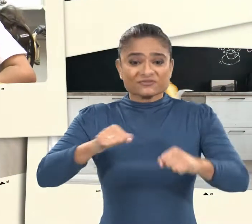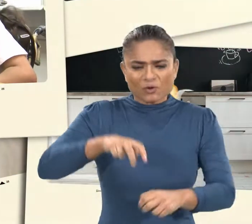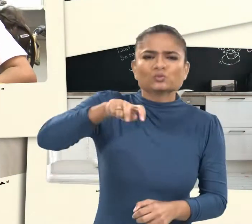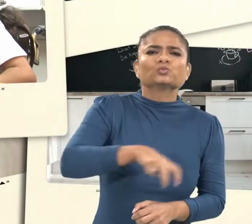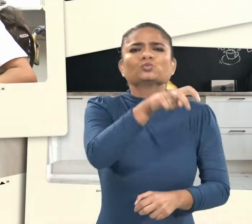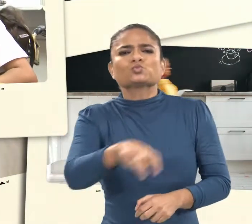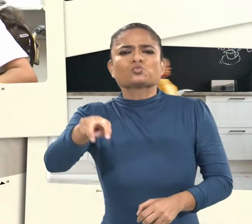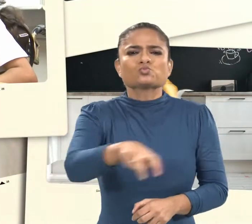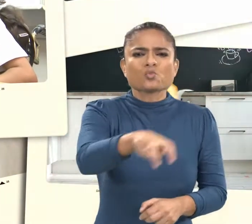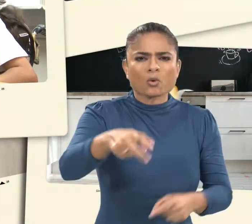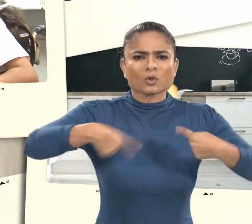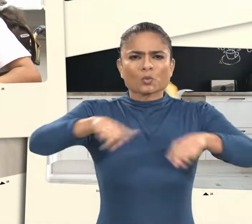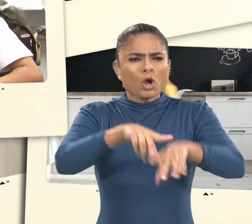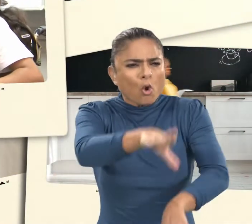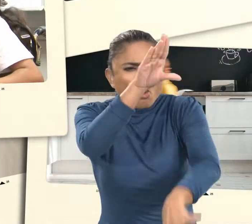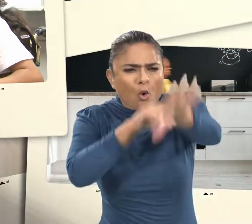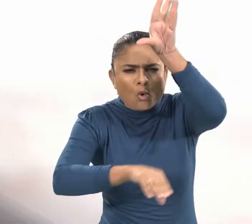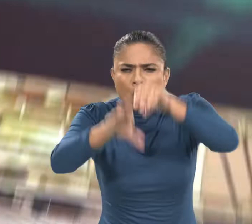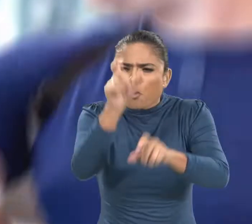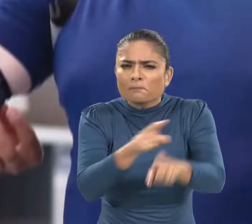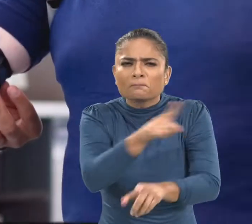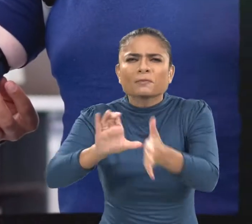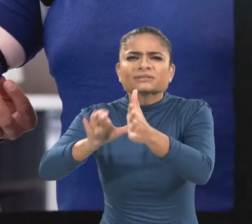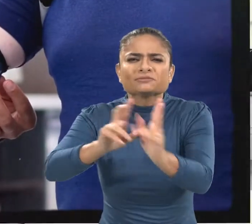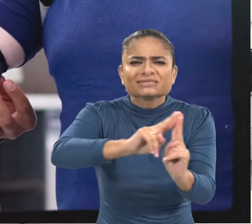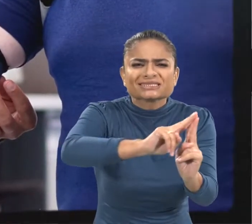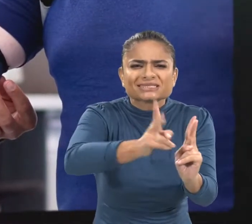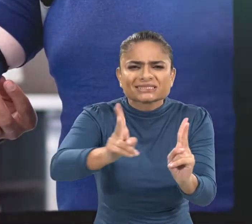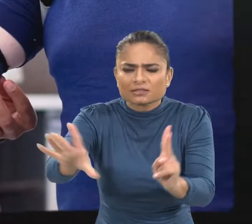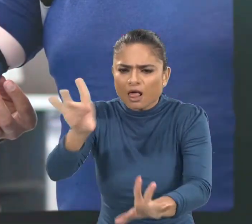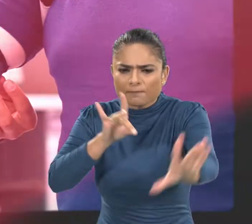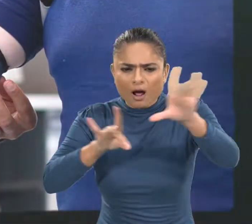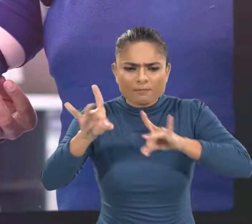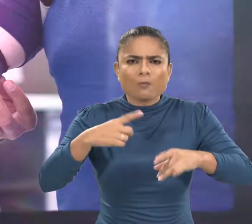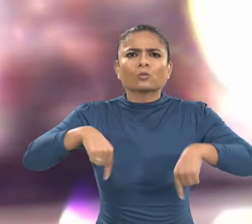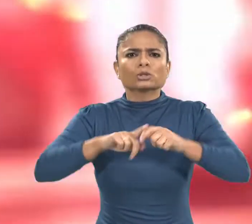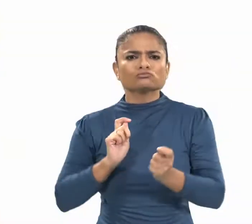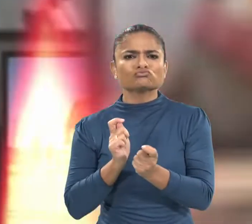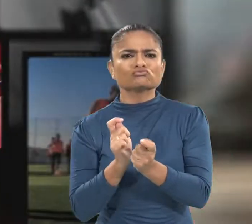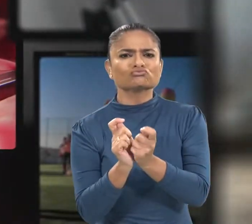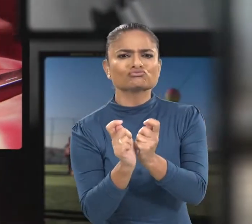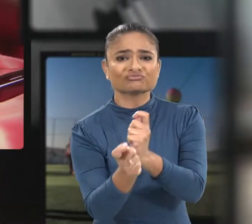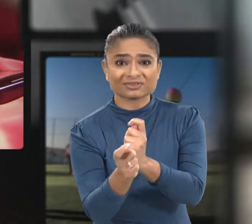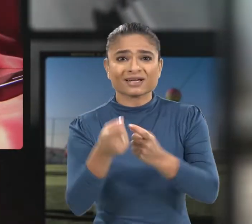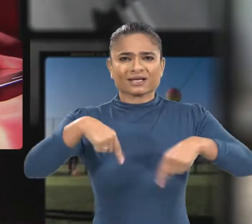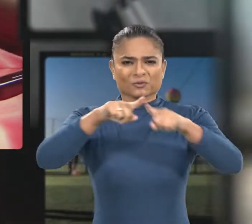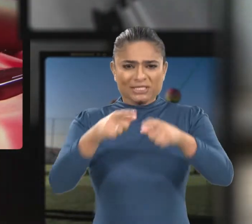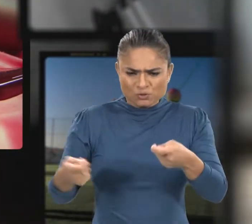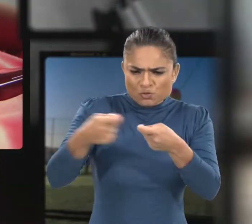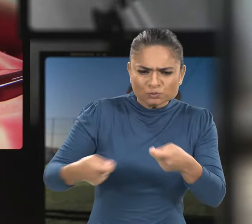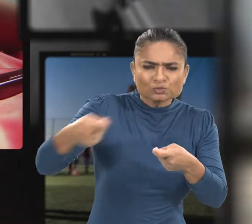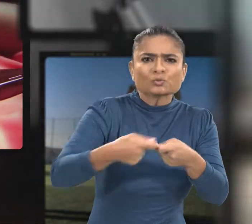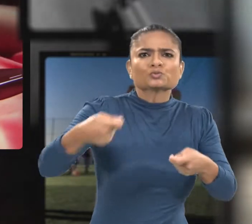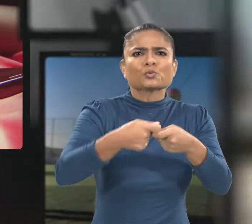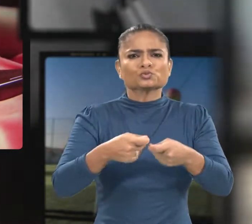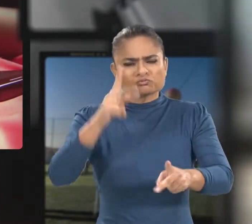Activated takes us on a journey of taking lessons from persons with disabilities in how we must do things differently to unleash the contributions